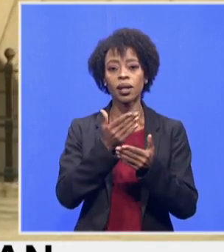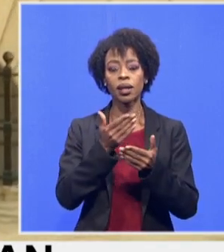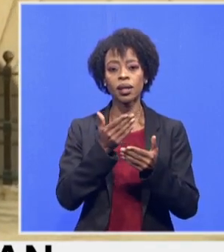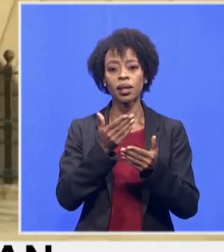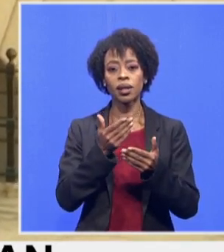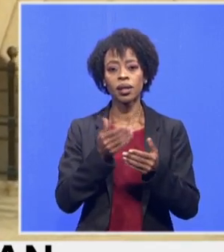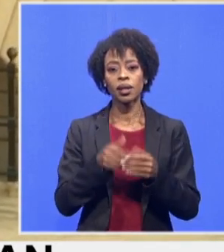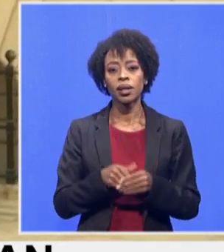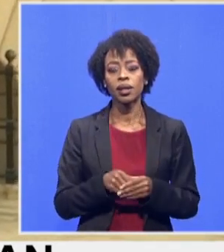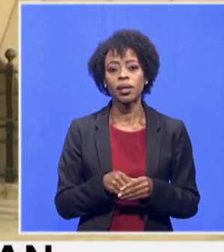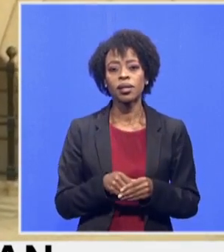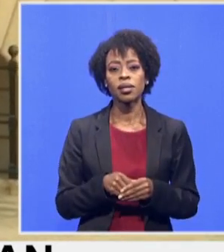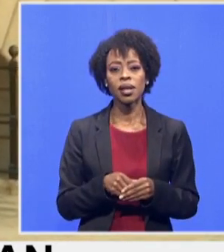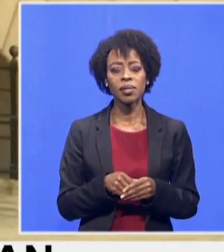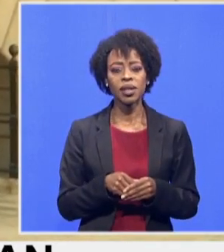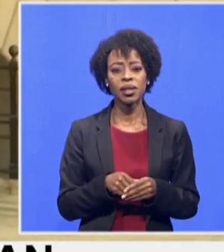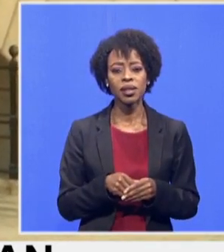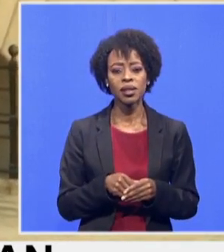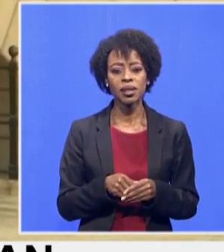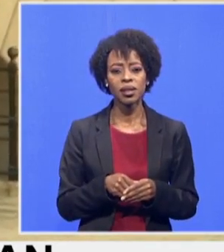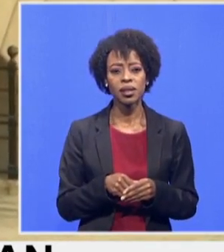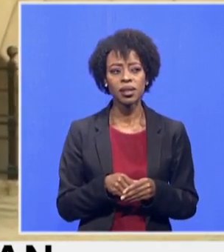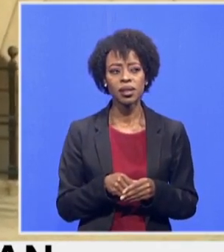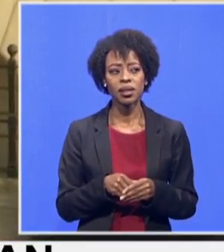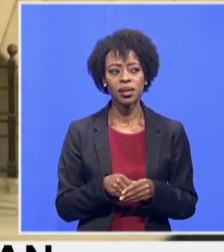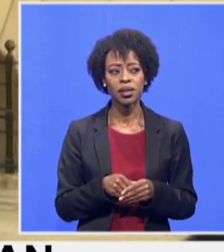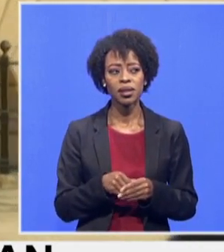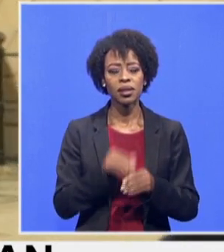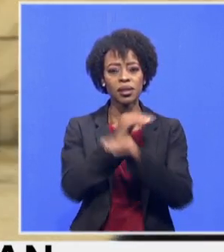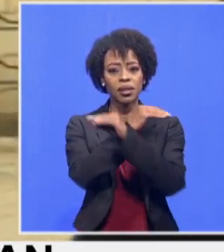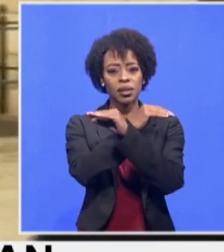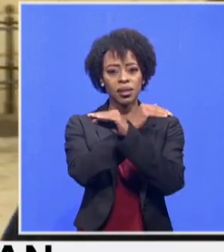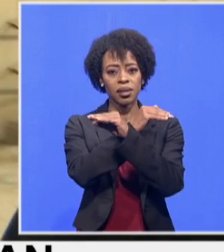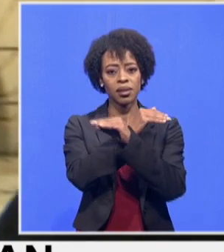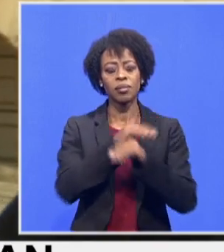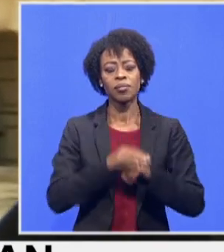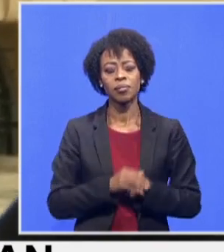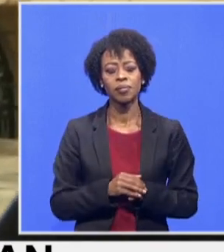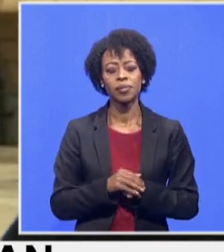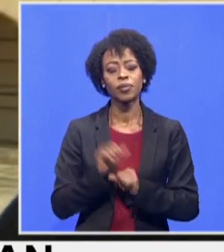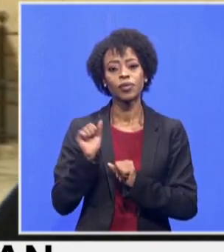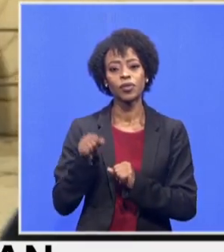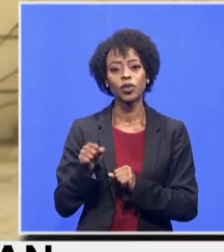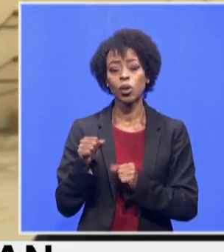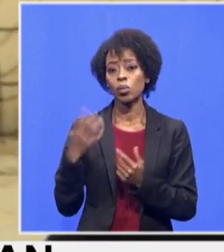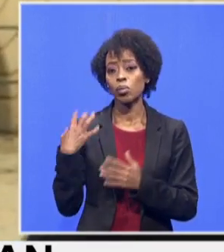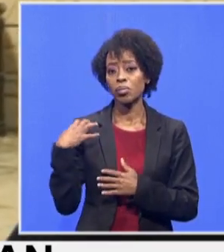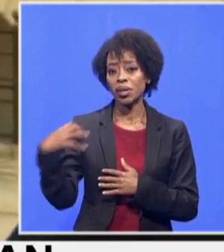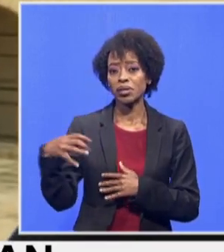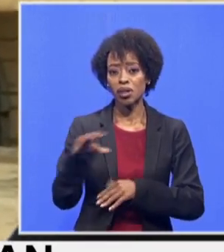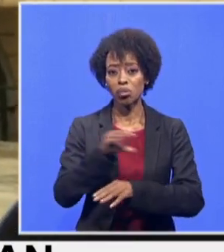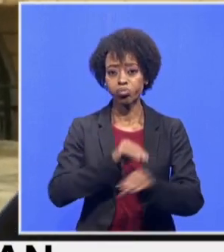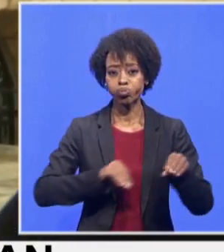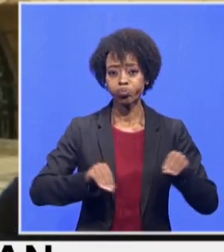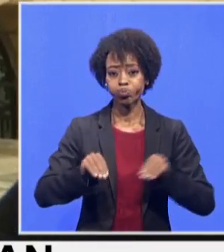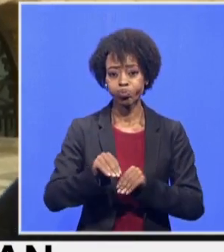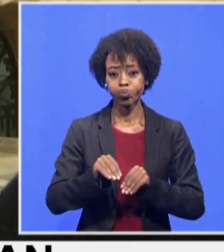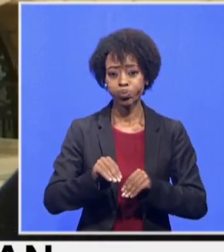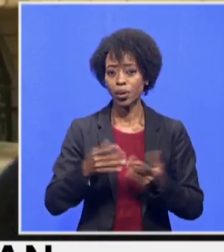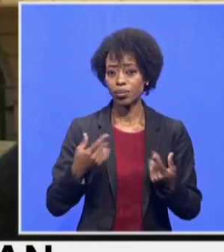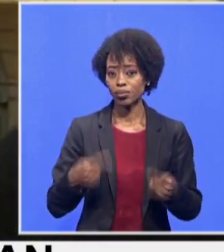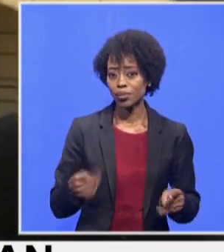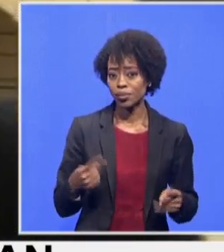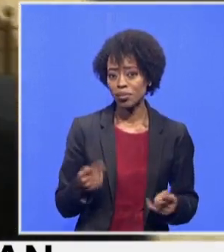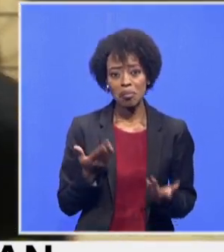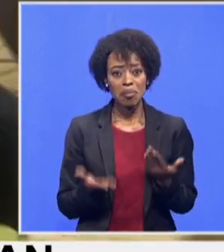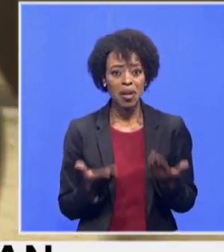that they could still be in Zambia, but I don't have proof of that. Minister, there's a cabinet reshuffle coming in the coming days. Are you scared that you